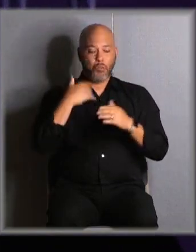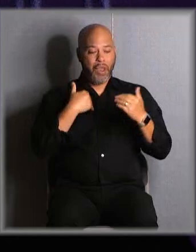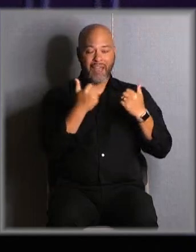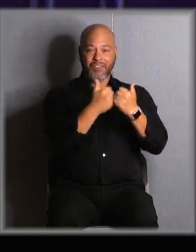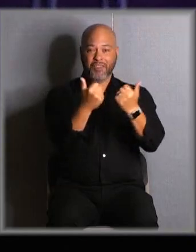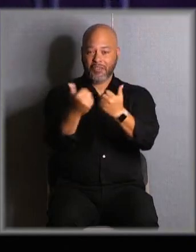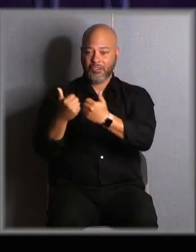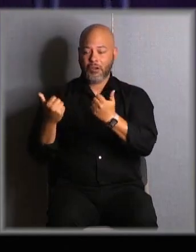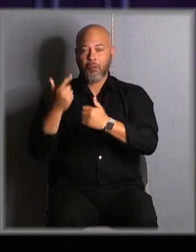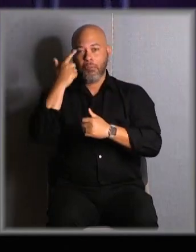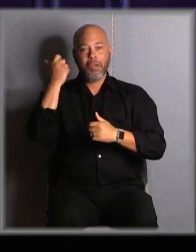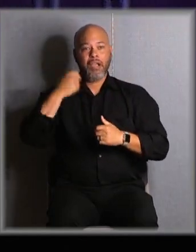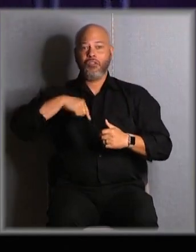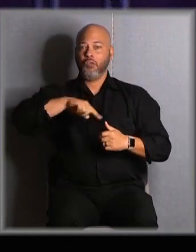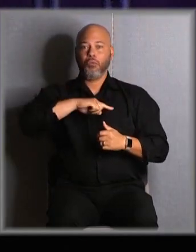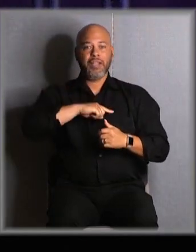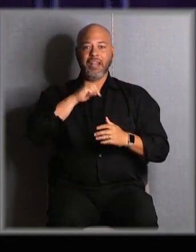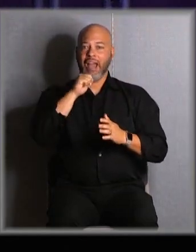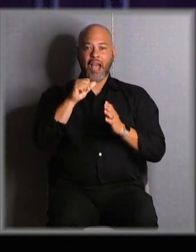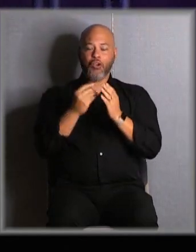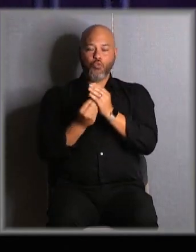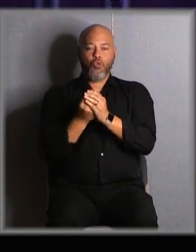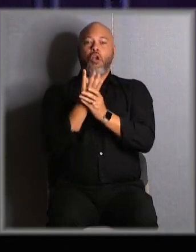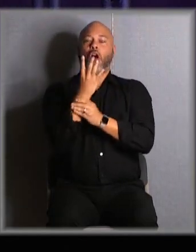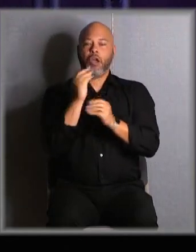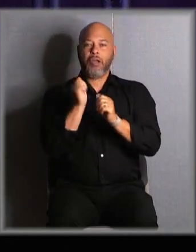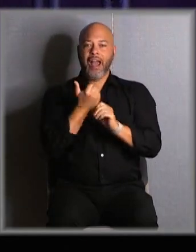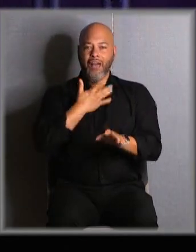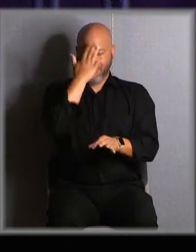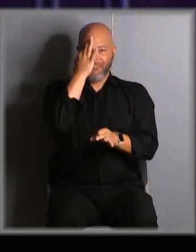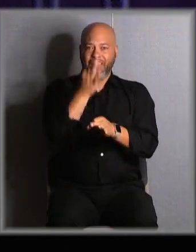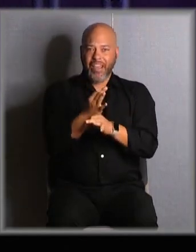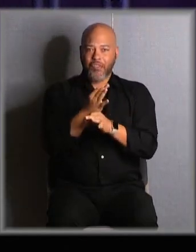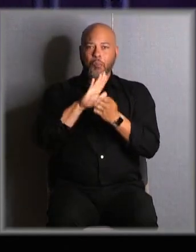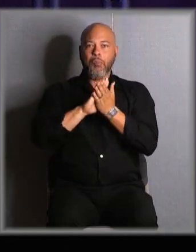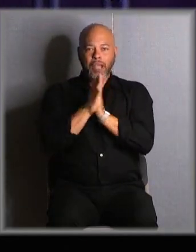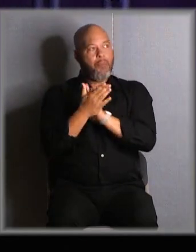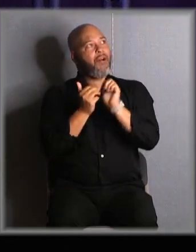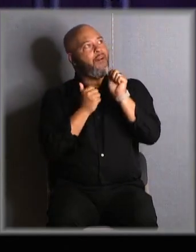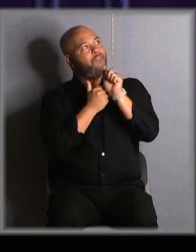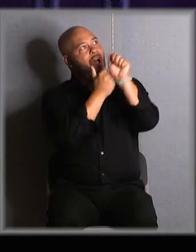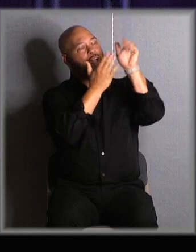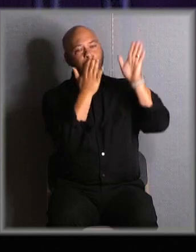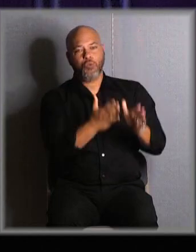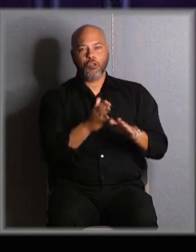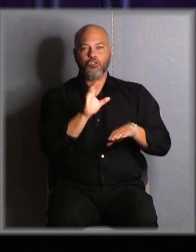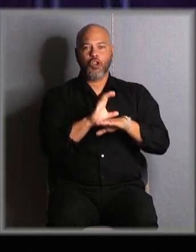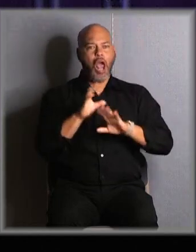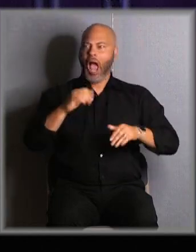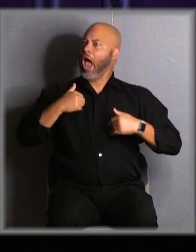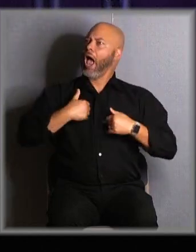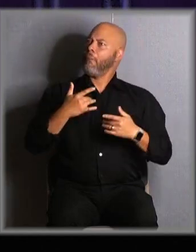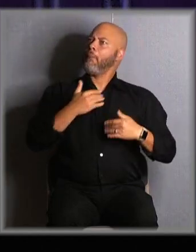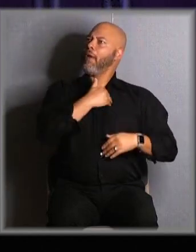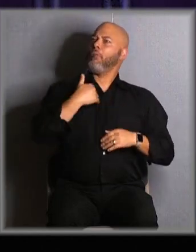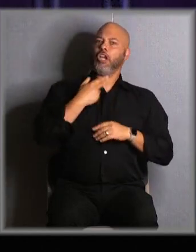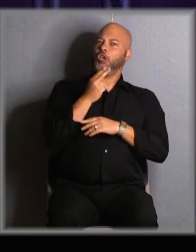is because we're not developing to become disciple. What church? I'm a member of